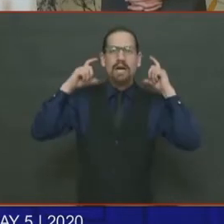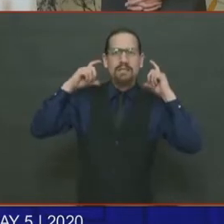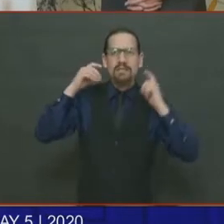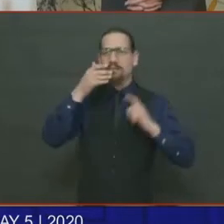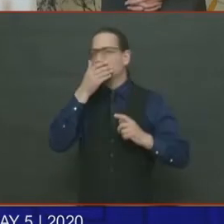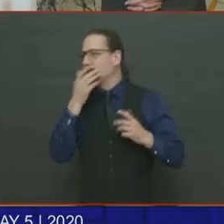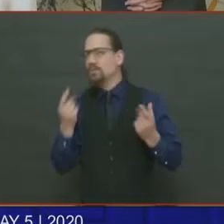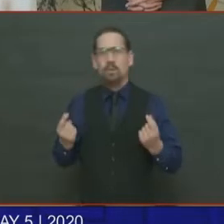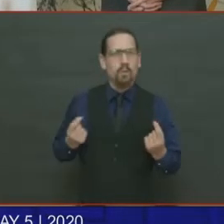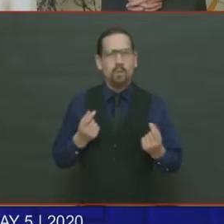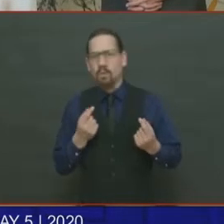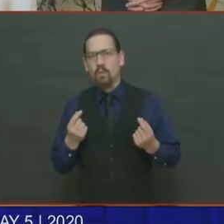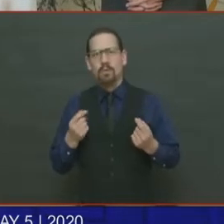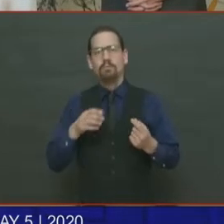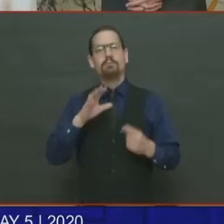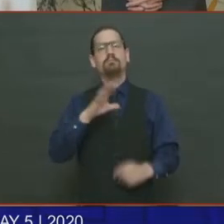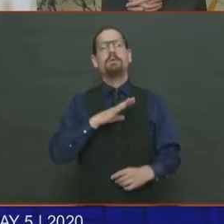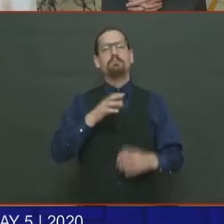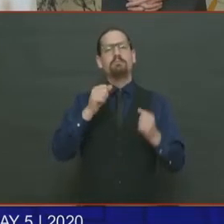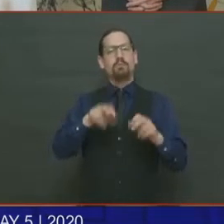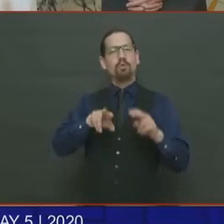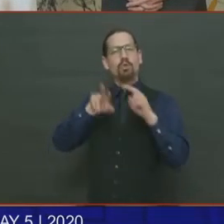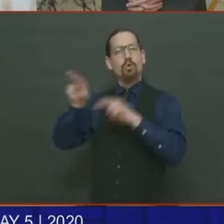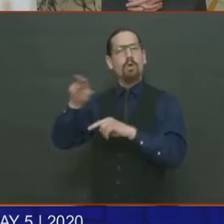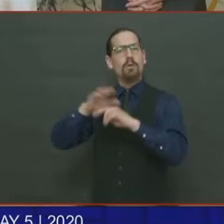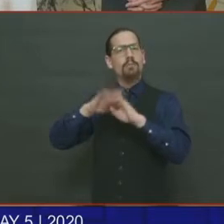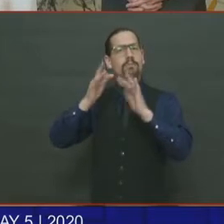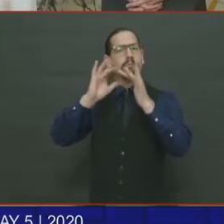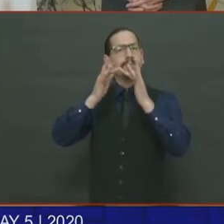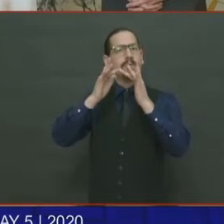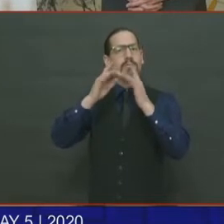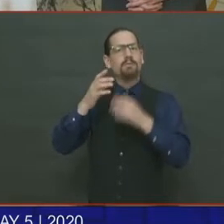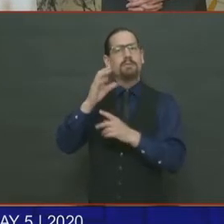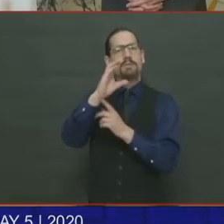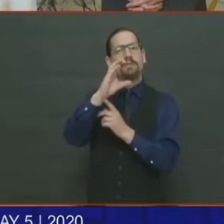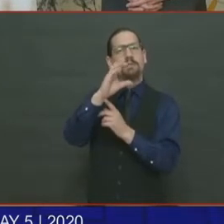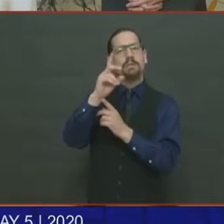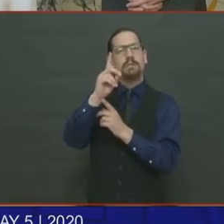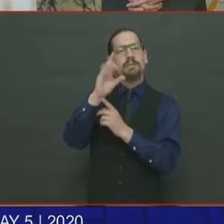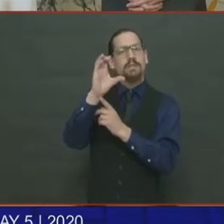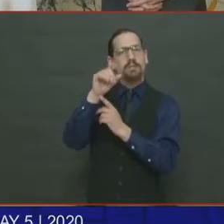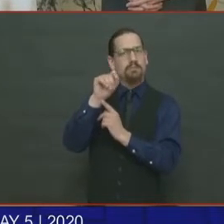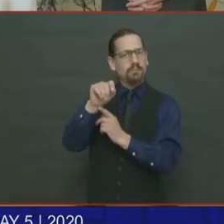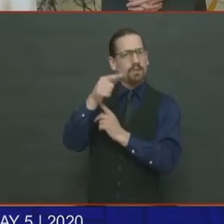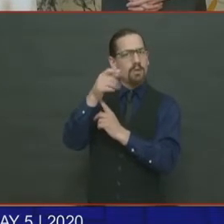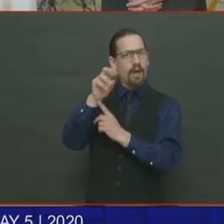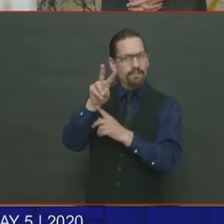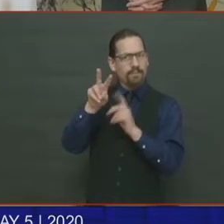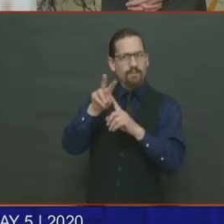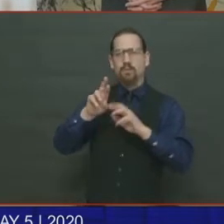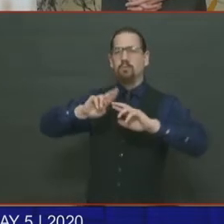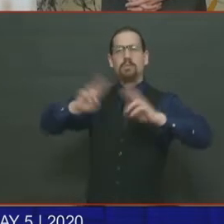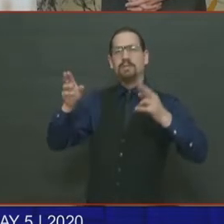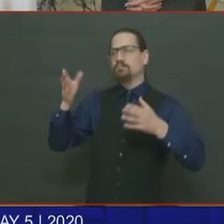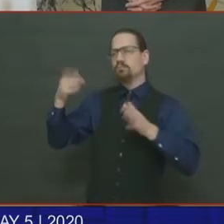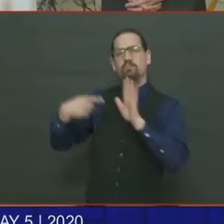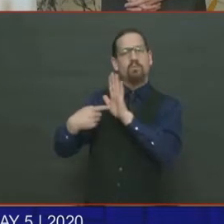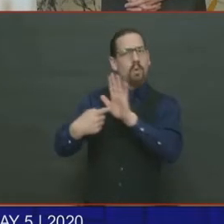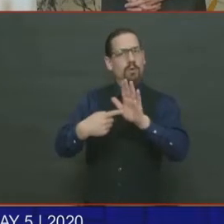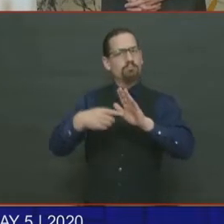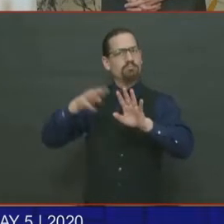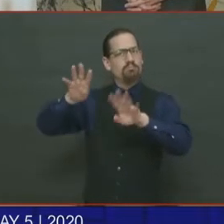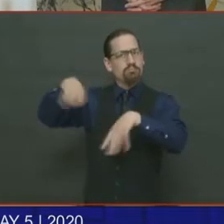fancy. Sometimes I just grab a scarf, and that could just something to cover your face and your